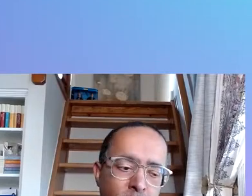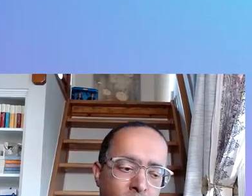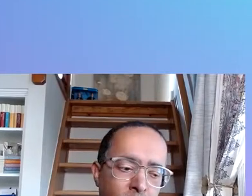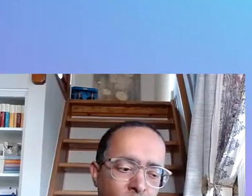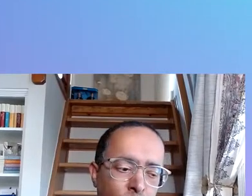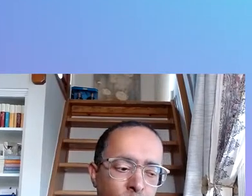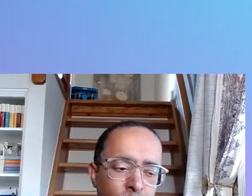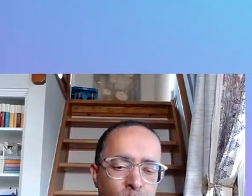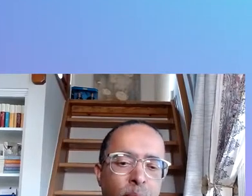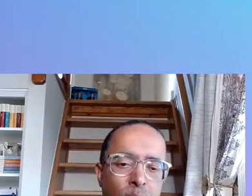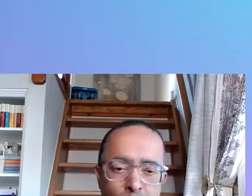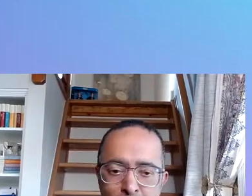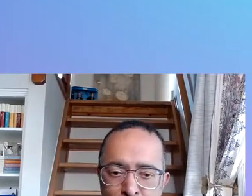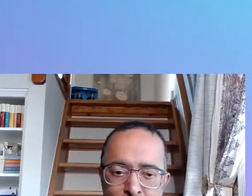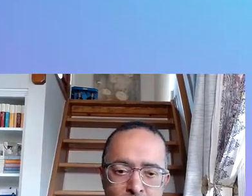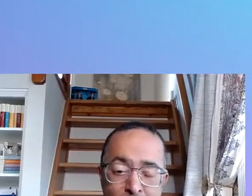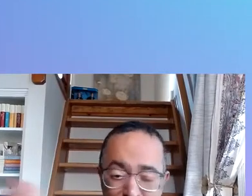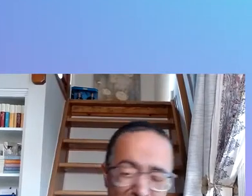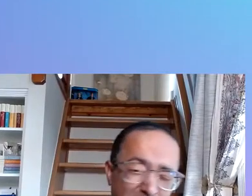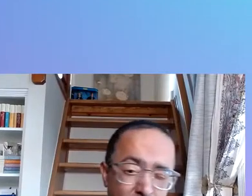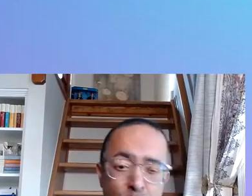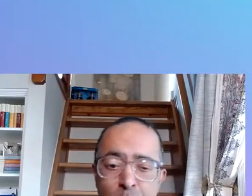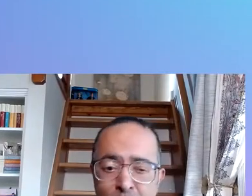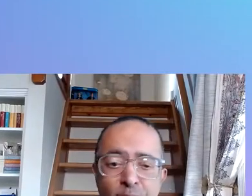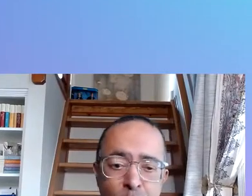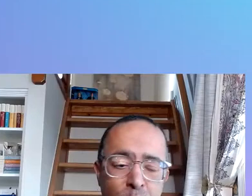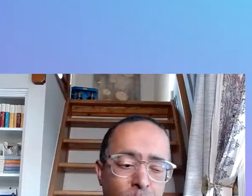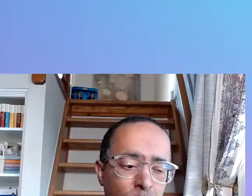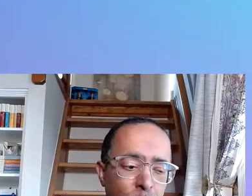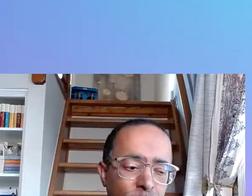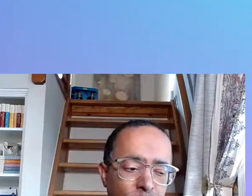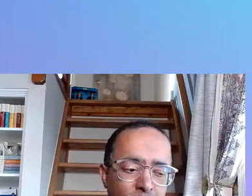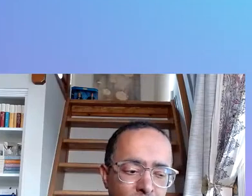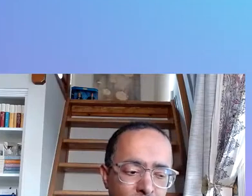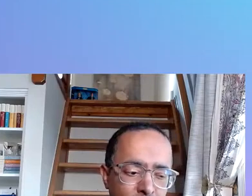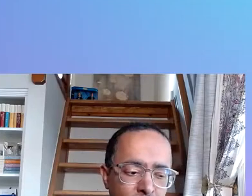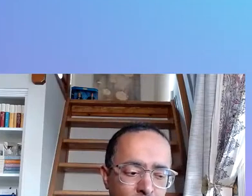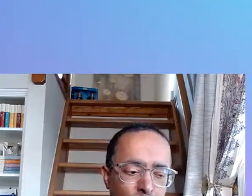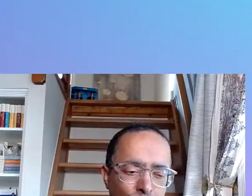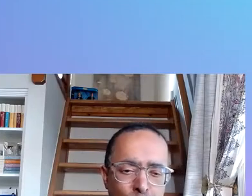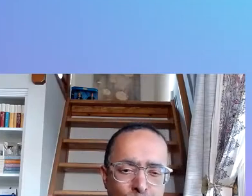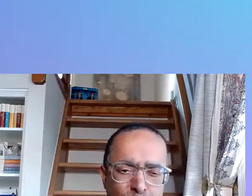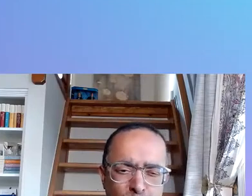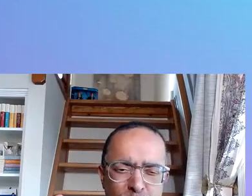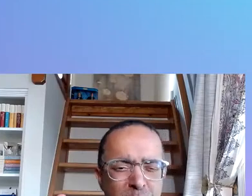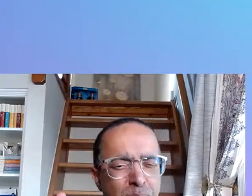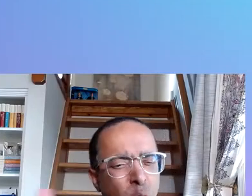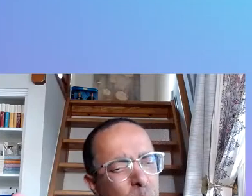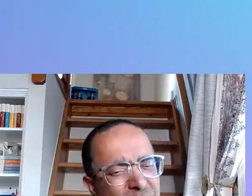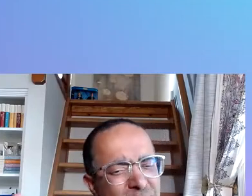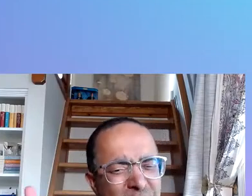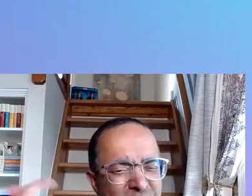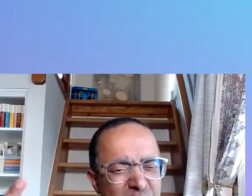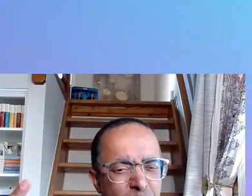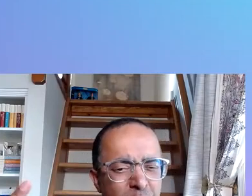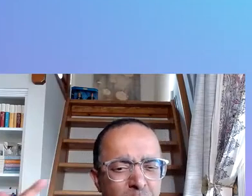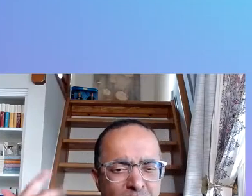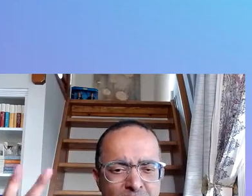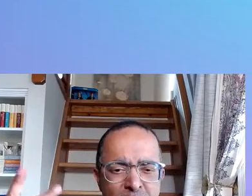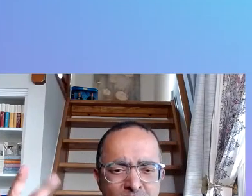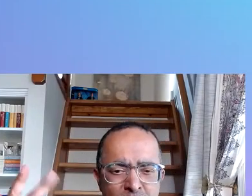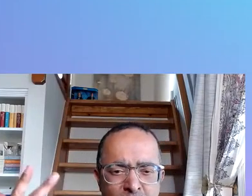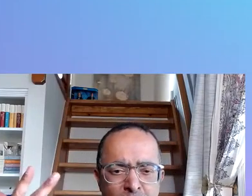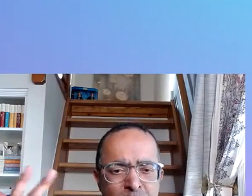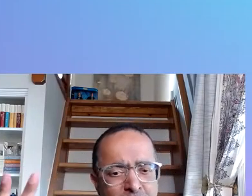It is, if you go to the A Book Apart website, and I think Amazon too, but definitely A Book Apart, you can find the digital version, which includes the Mobi,